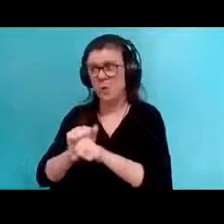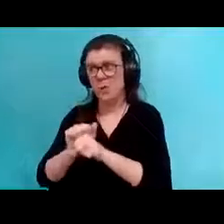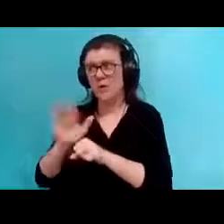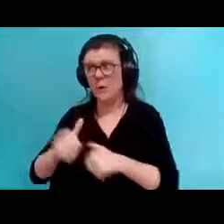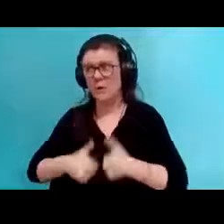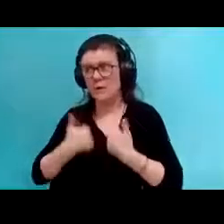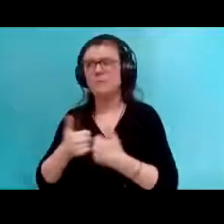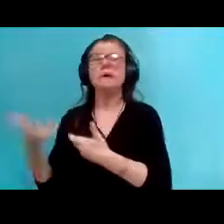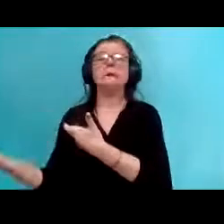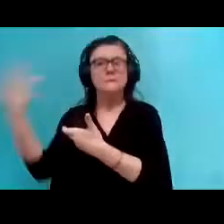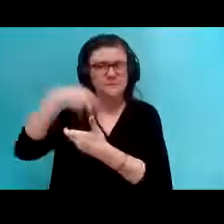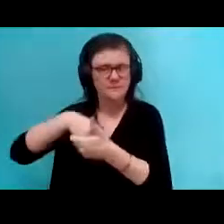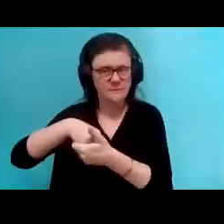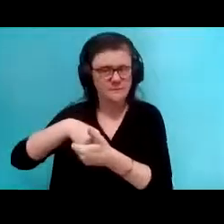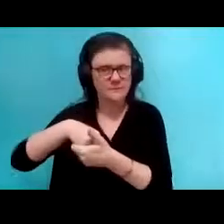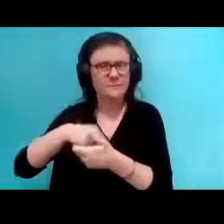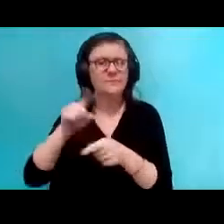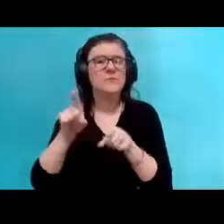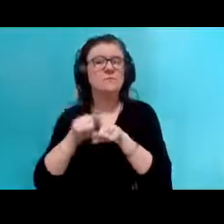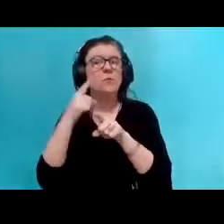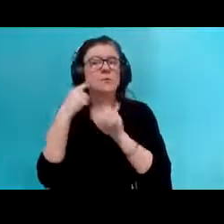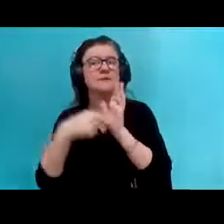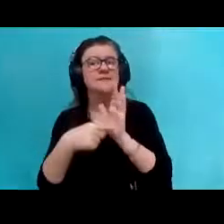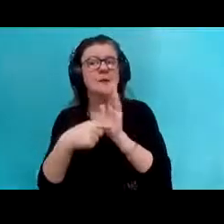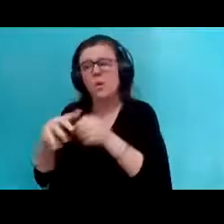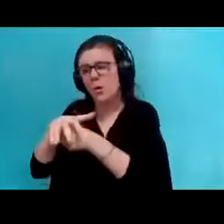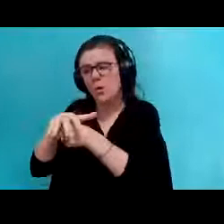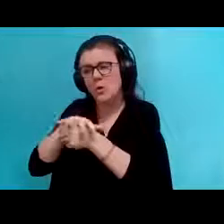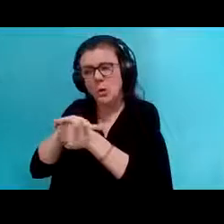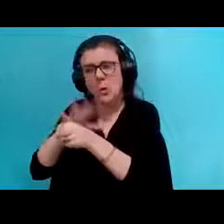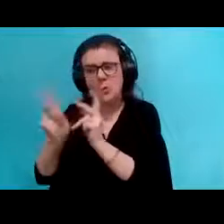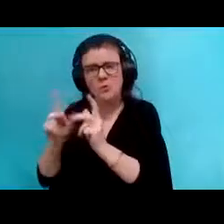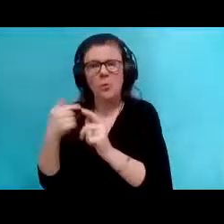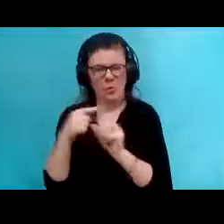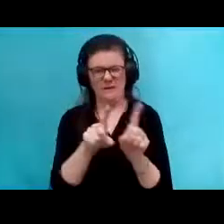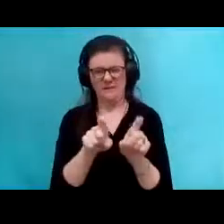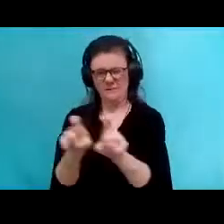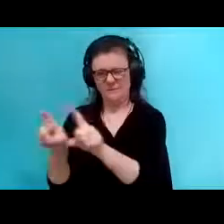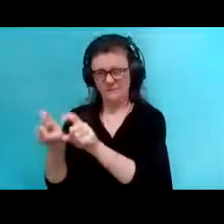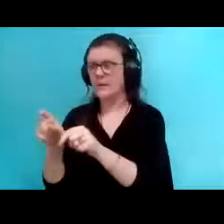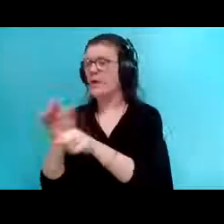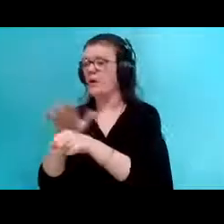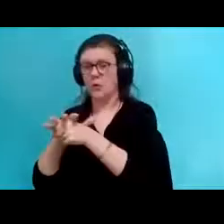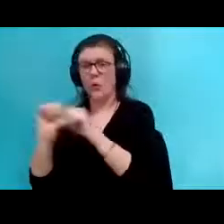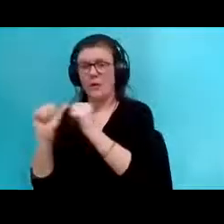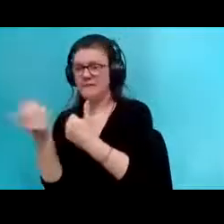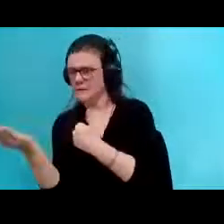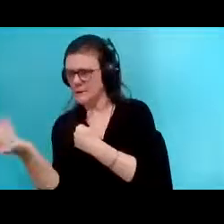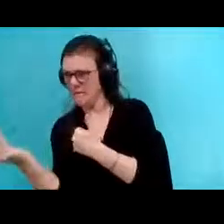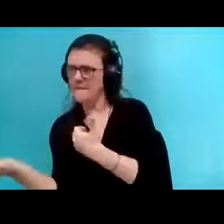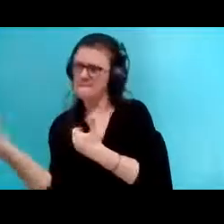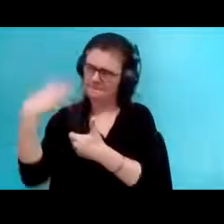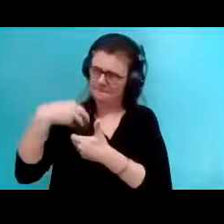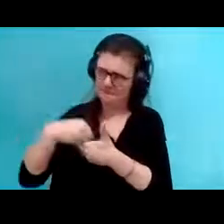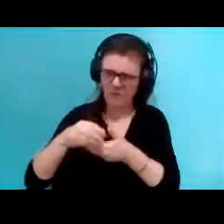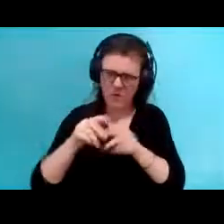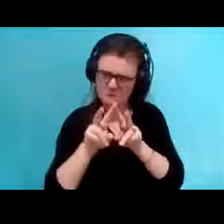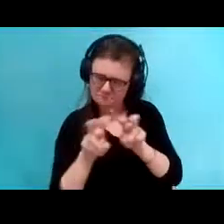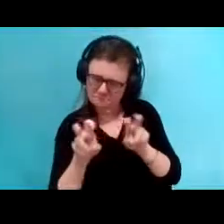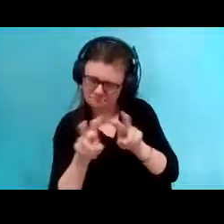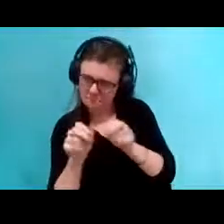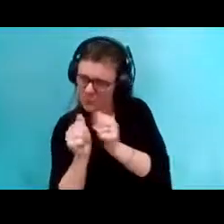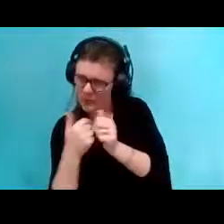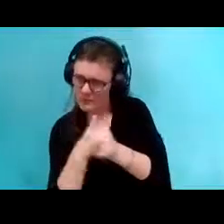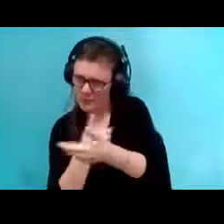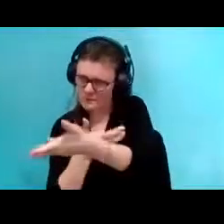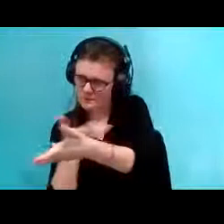would bring local programmatic staff who we were trying to inform into it, and so they would have greater ownership and understanding what the data means